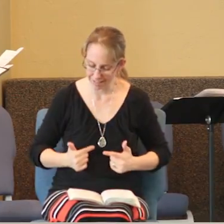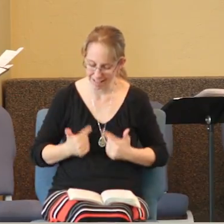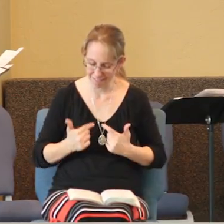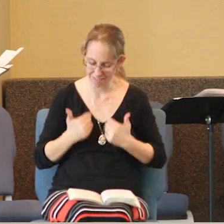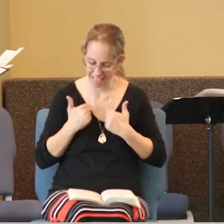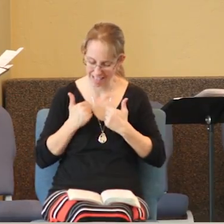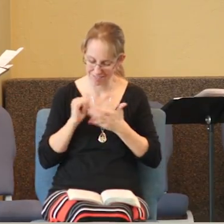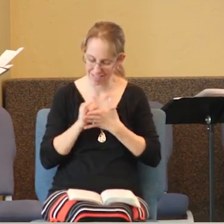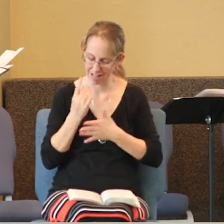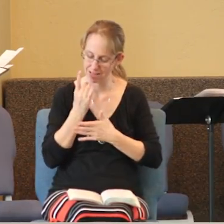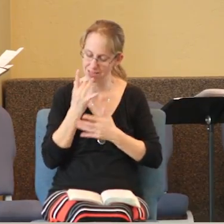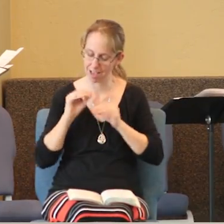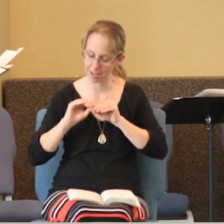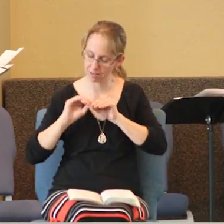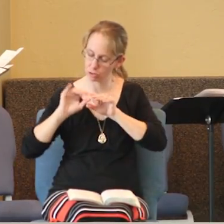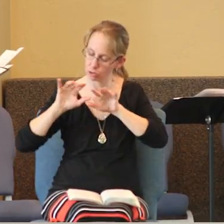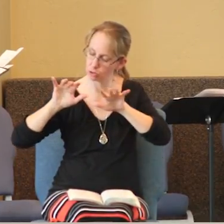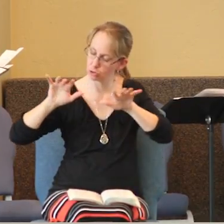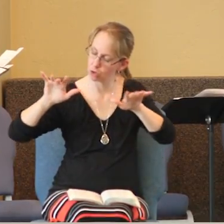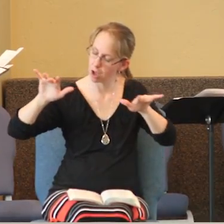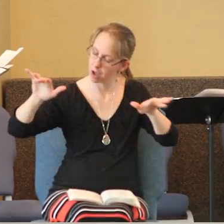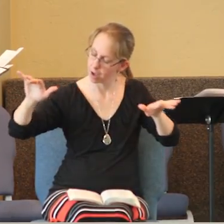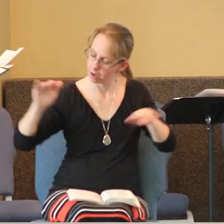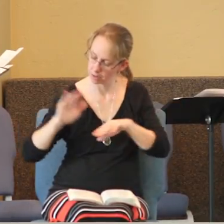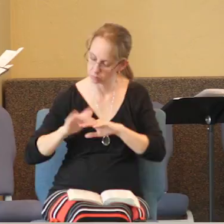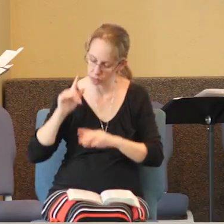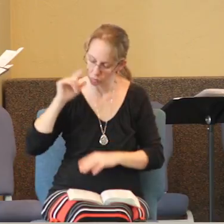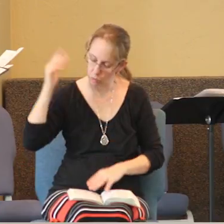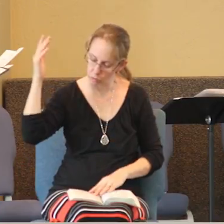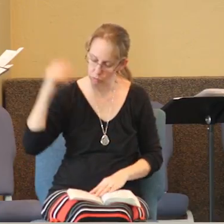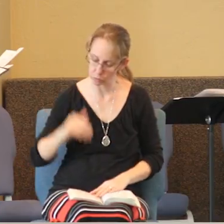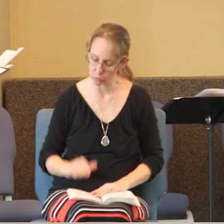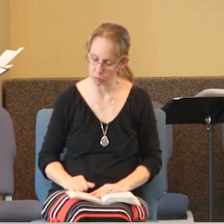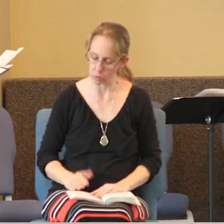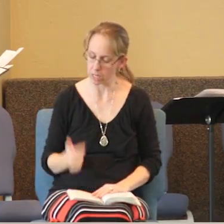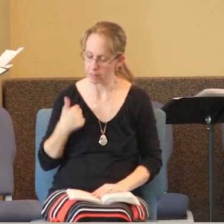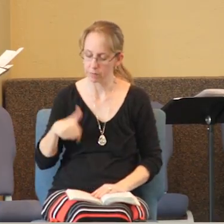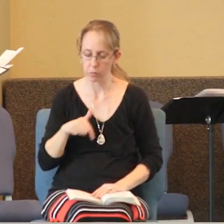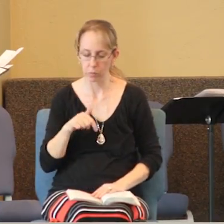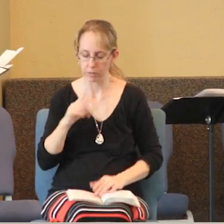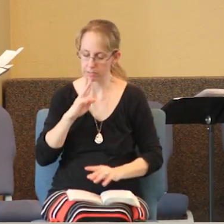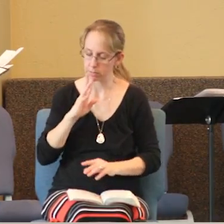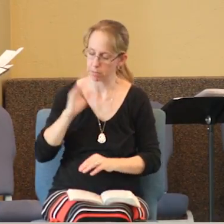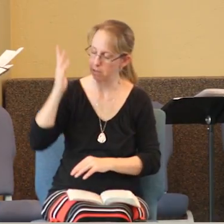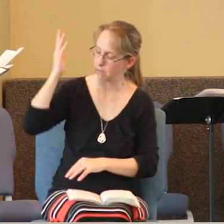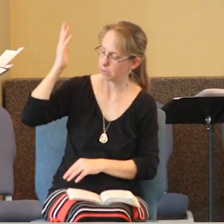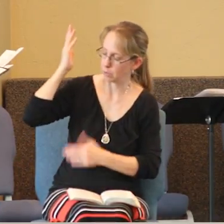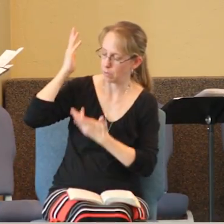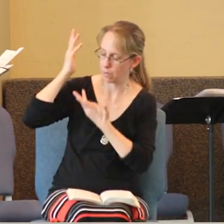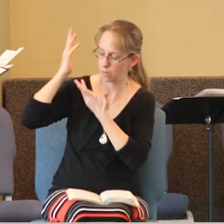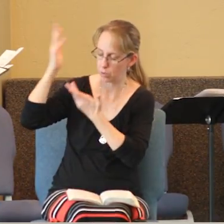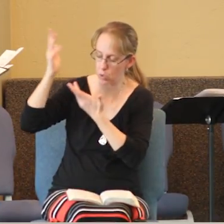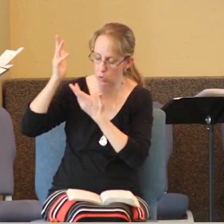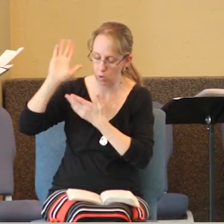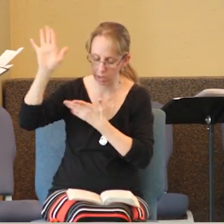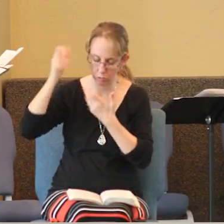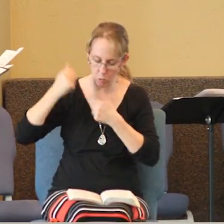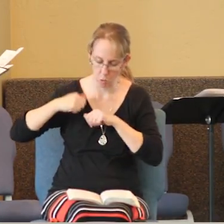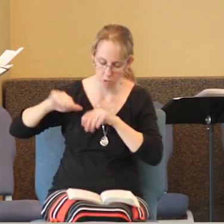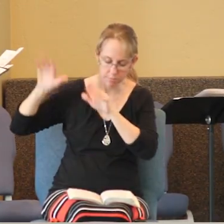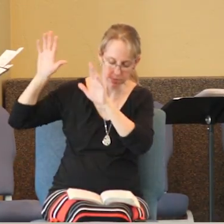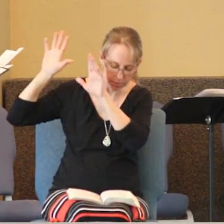light that shines on you, that we may speak of you and your